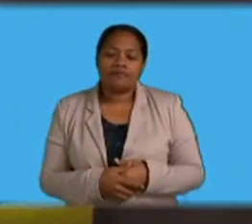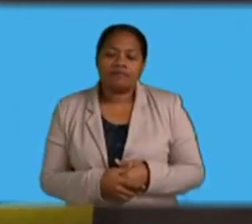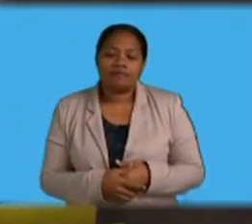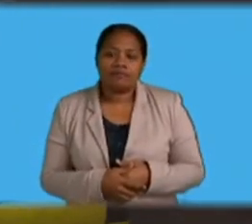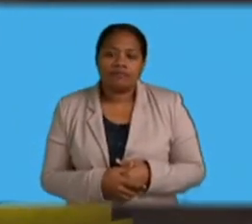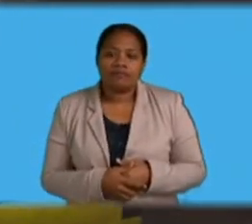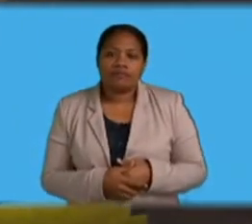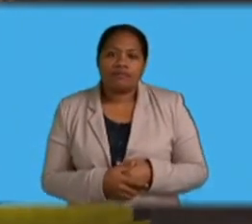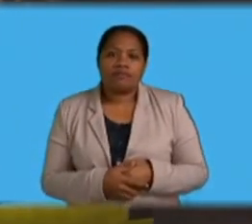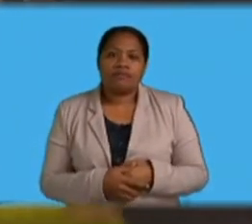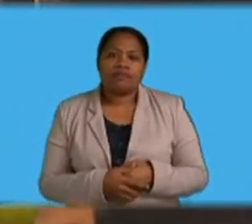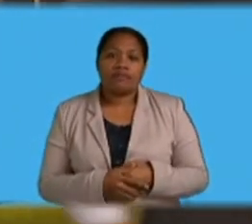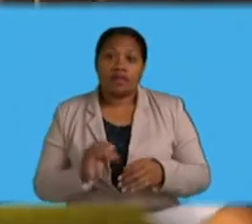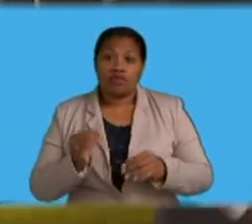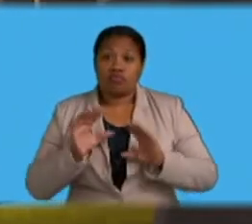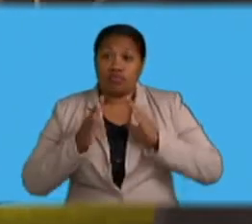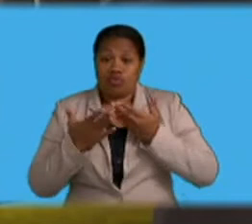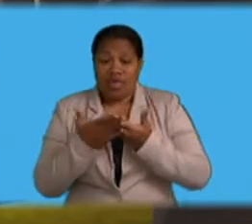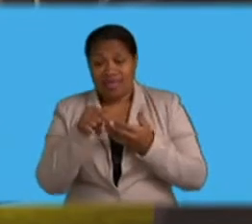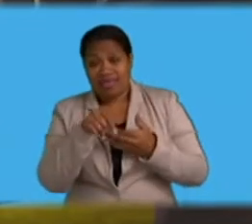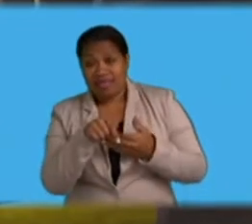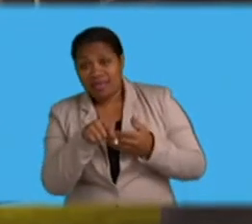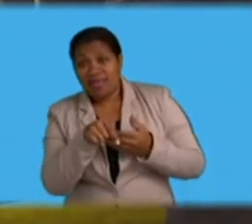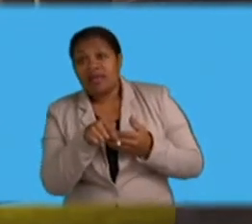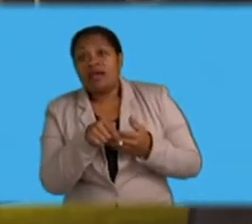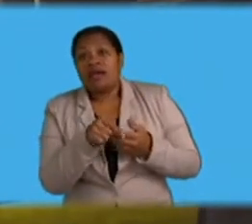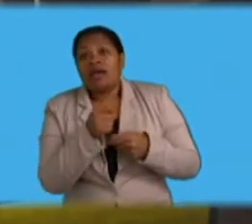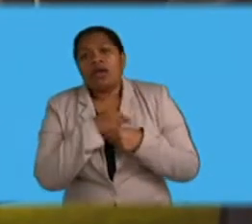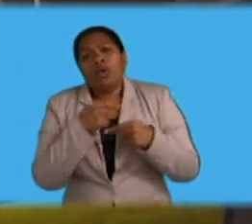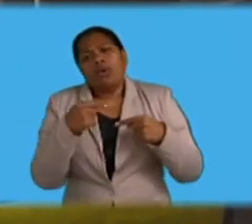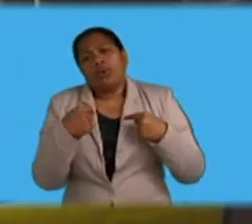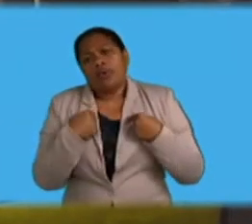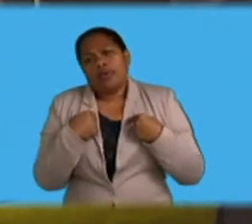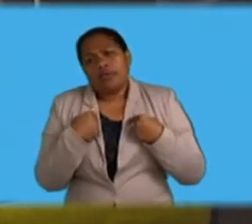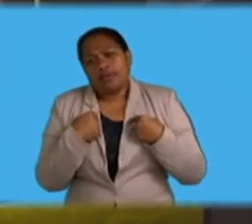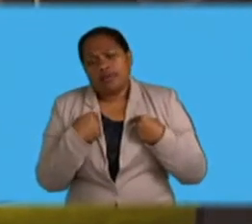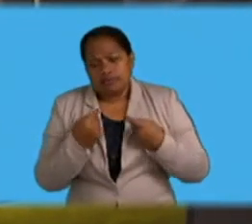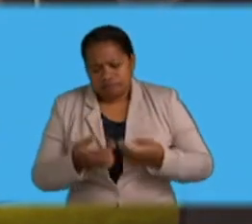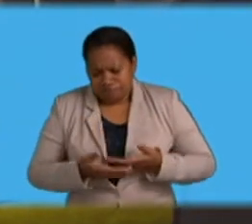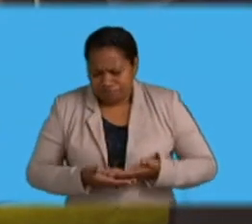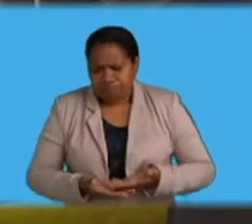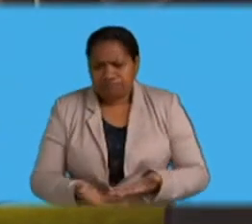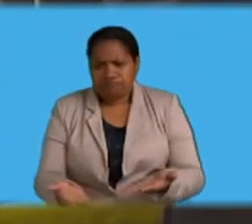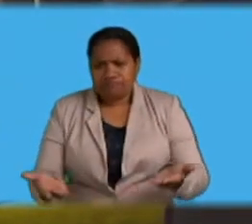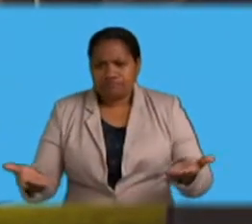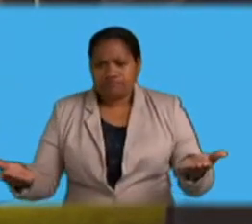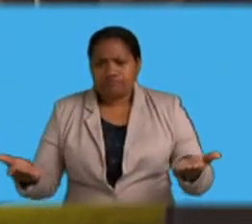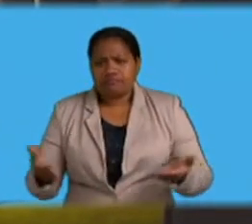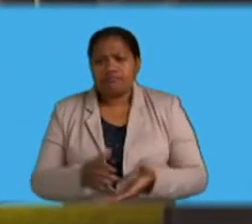this, we are rolling out individual KPIs for each of the staff.